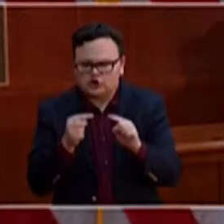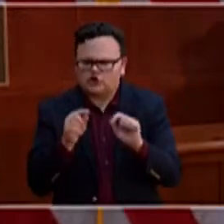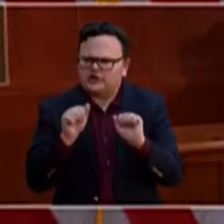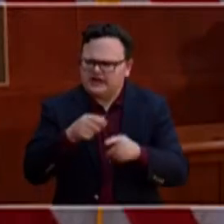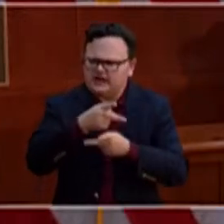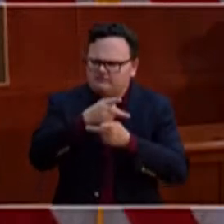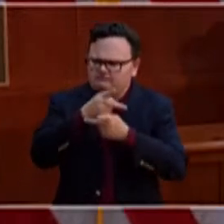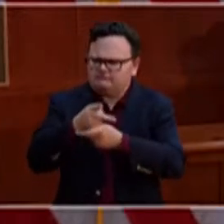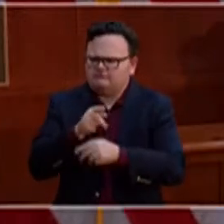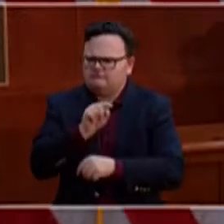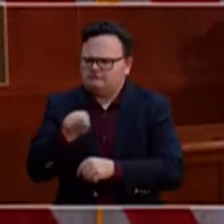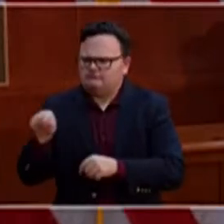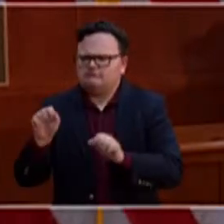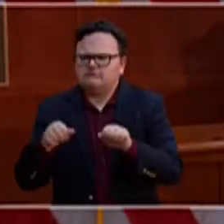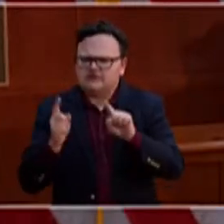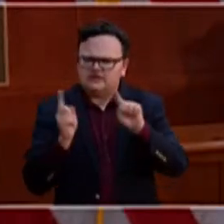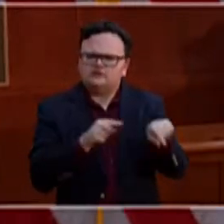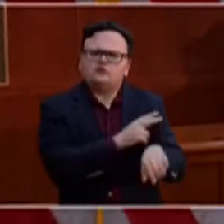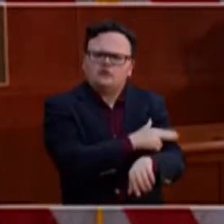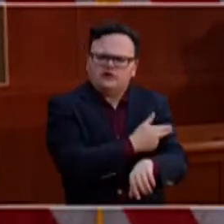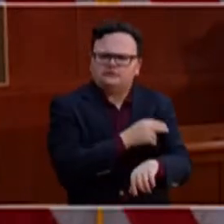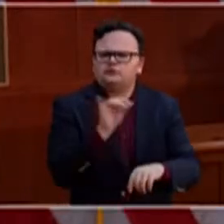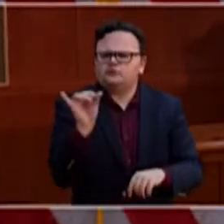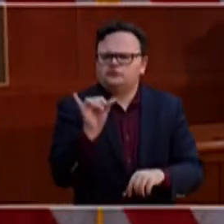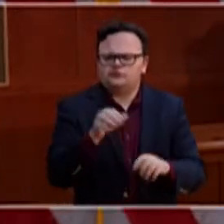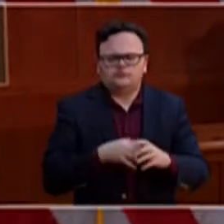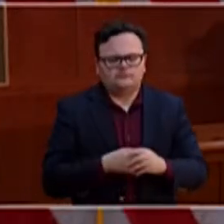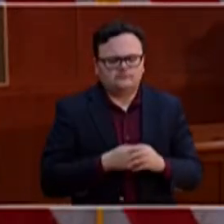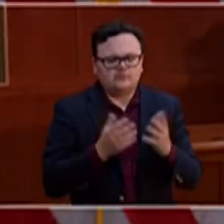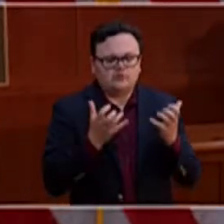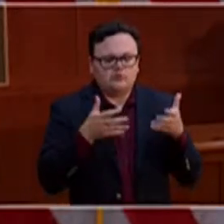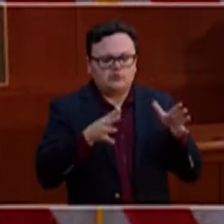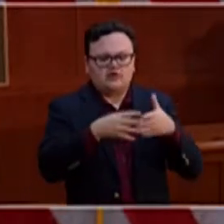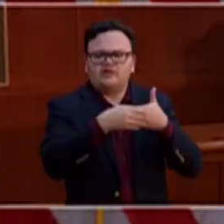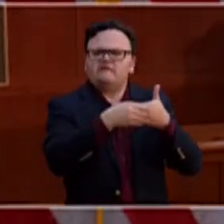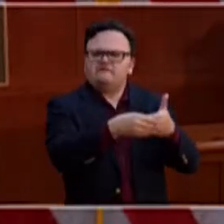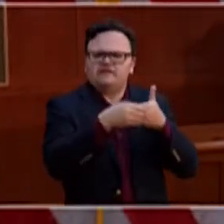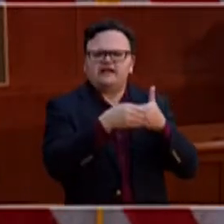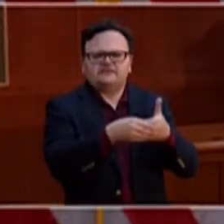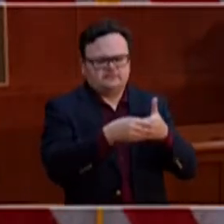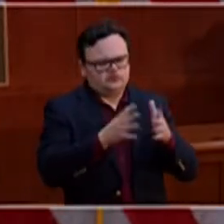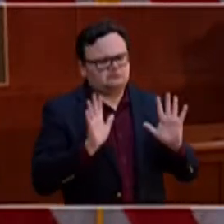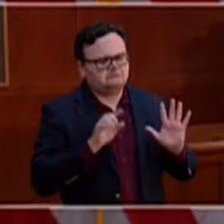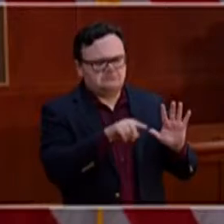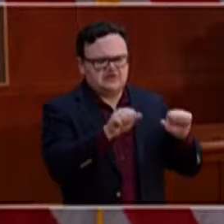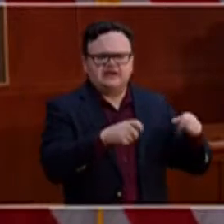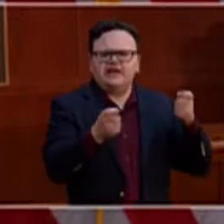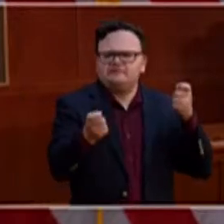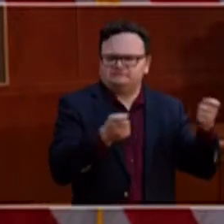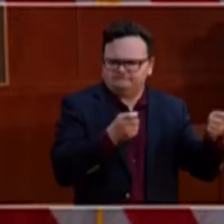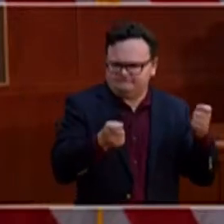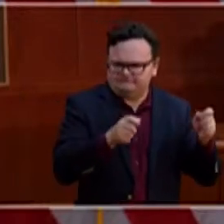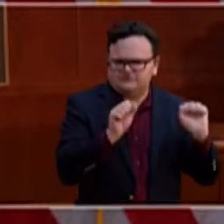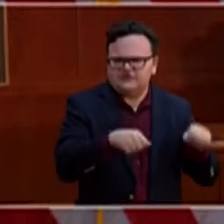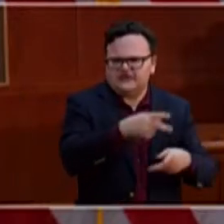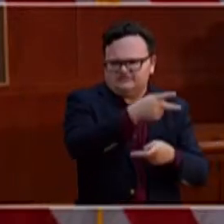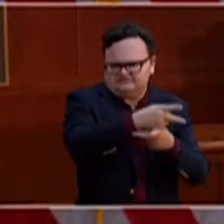the flexibility to be able to manage that. And I think that's been a much better approach this time around. We're also